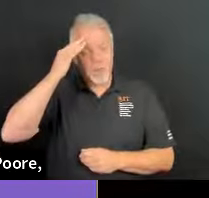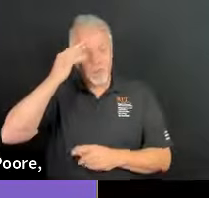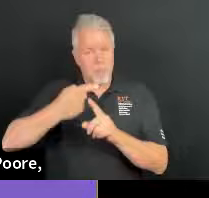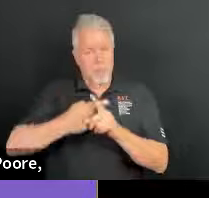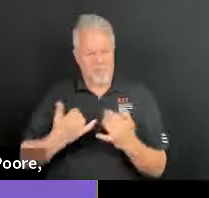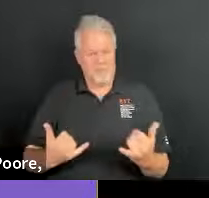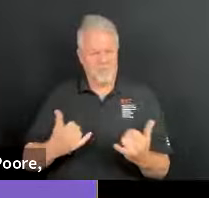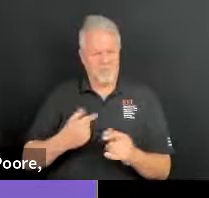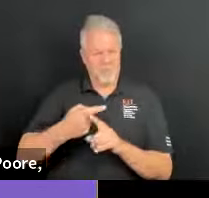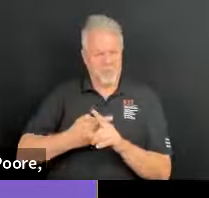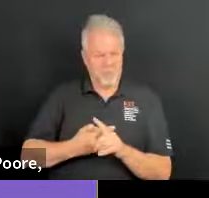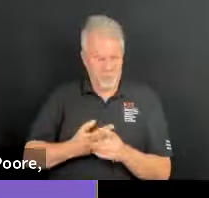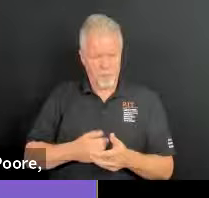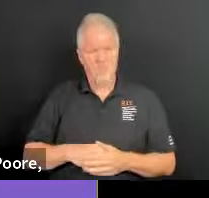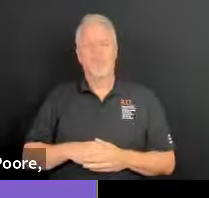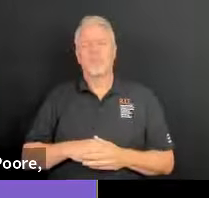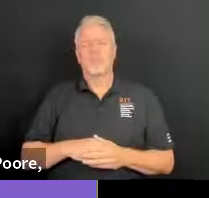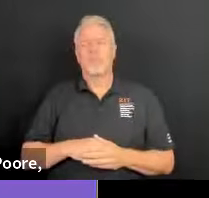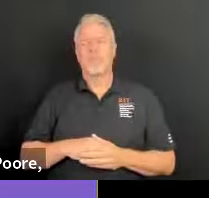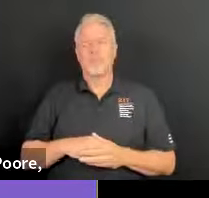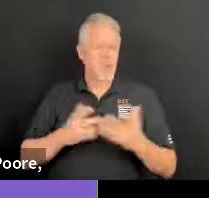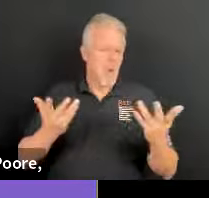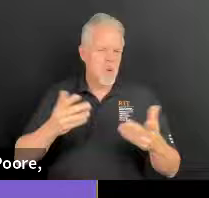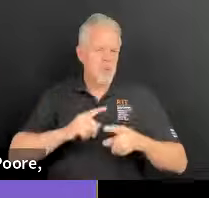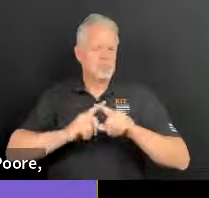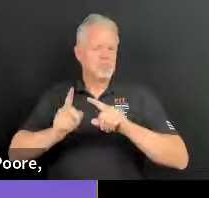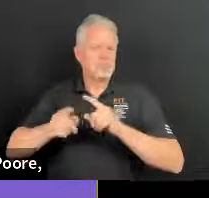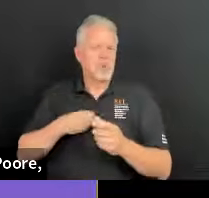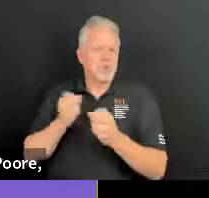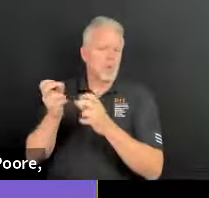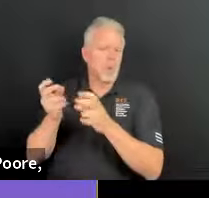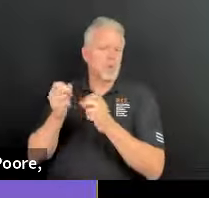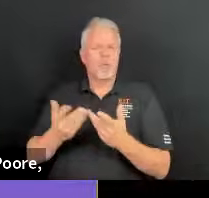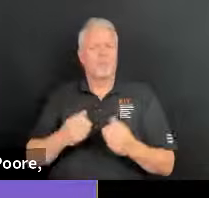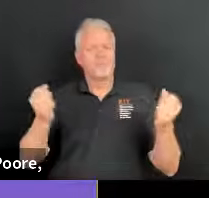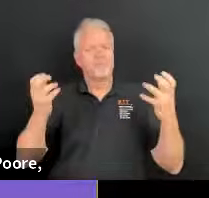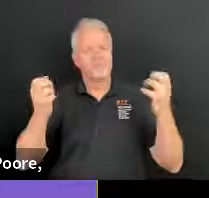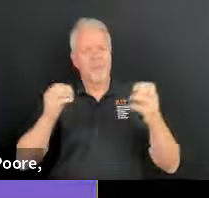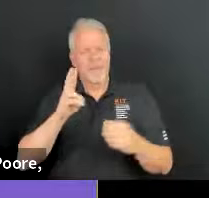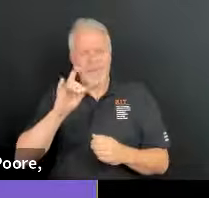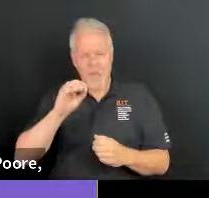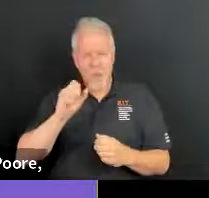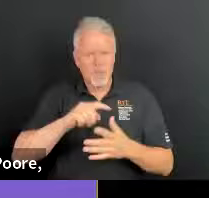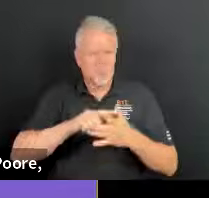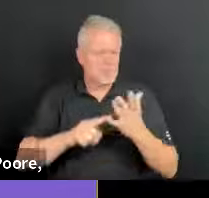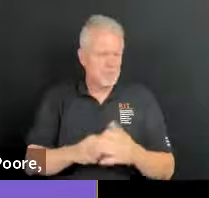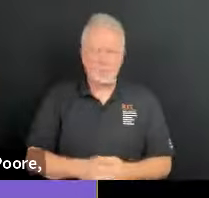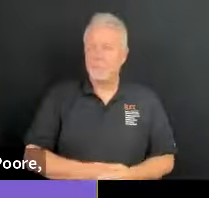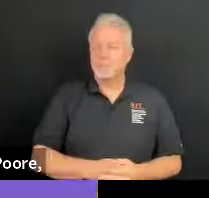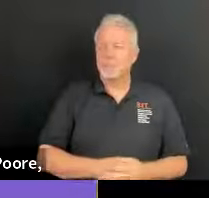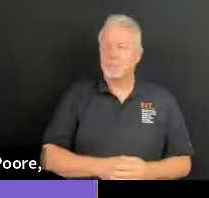Yes, overdose awareness month, which we're currently in August. So we have different posts that we put